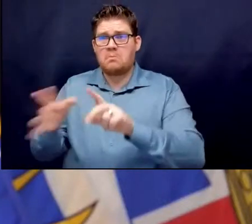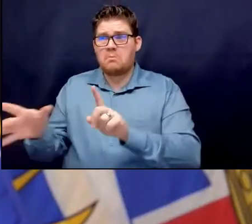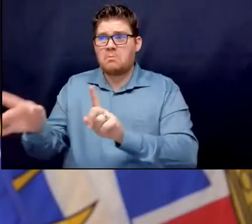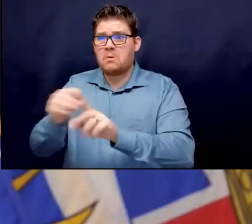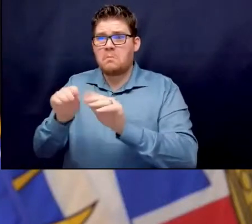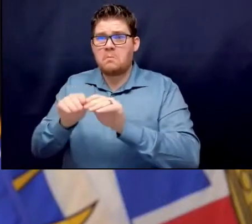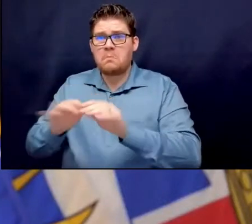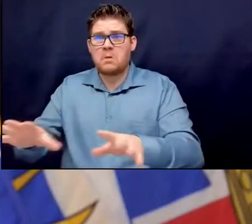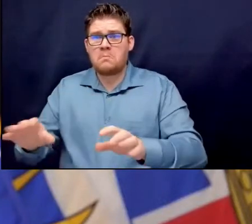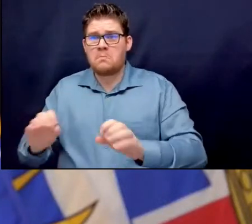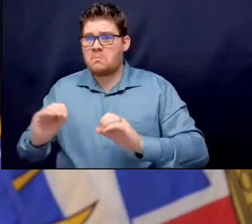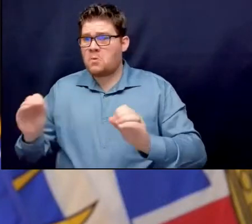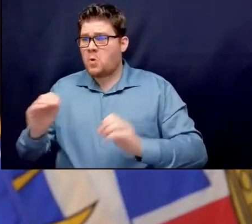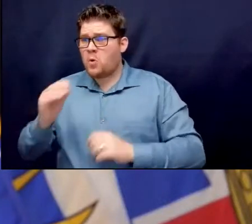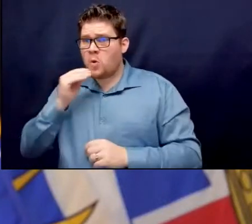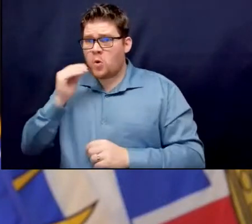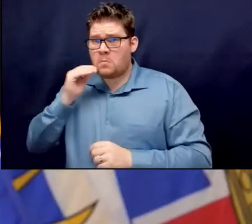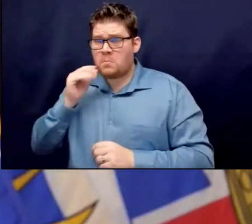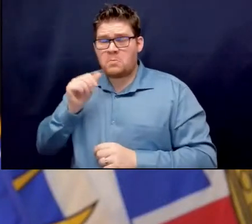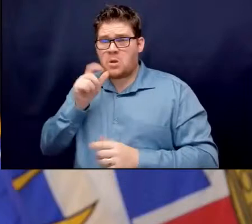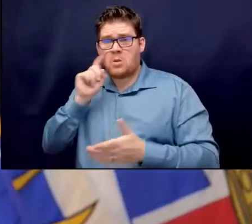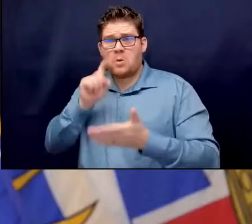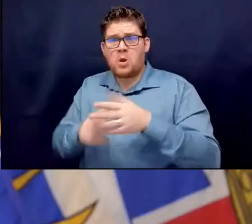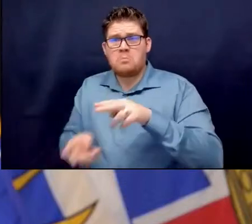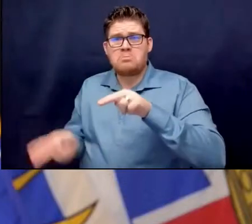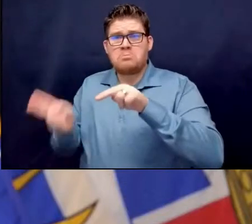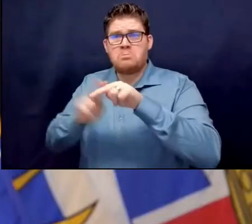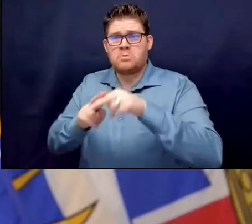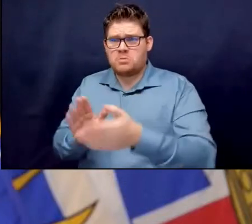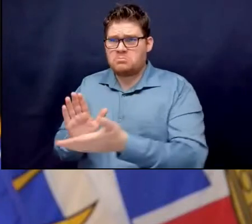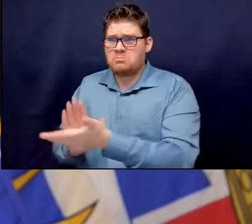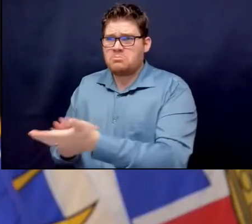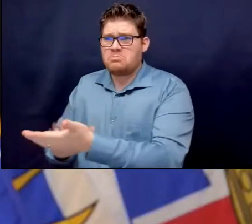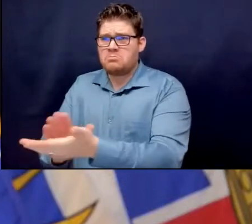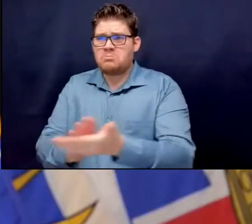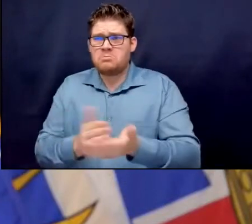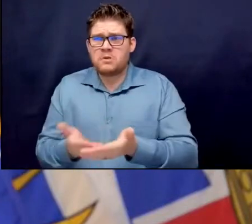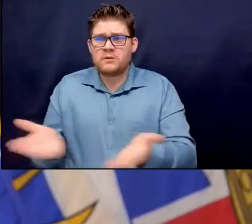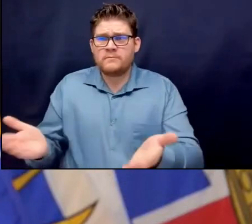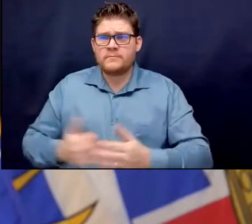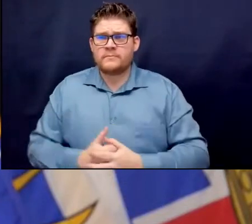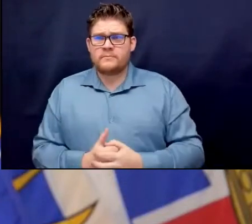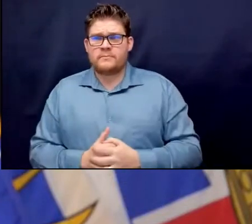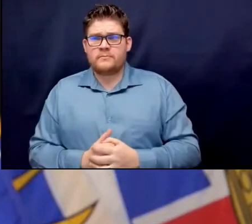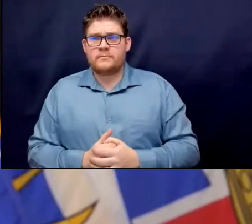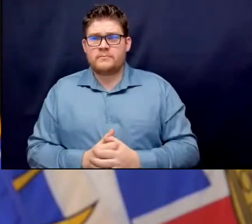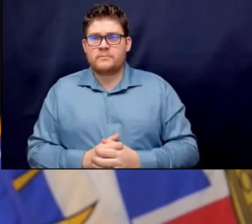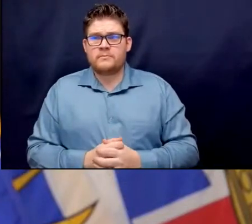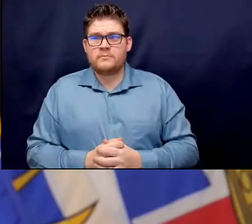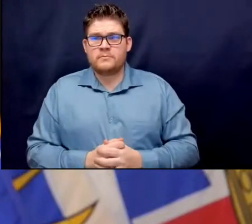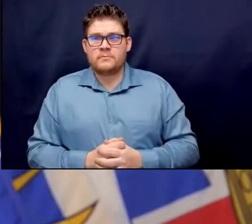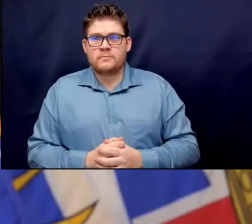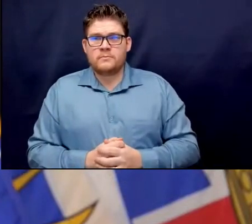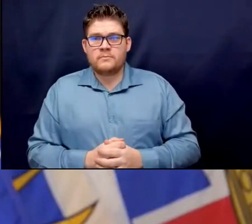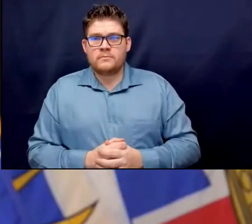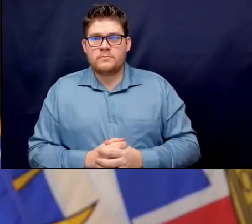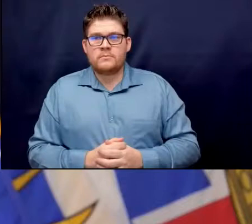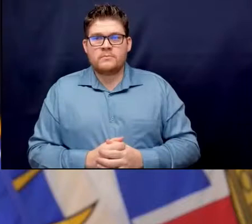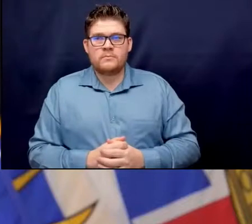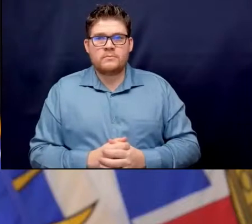health teams and the community nurses and the outreach nurses who are the outreach teams who are supporting people in those communities.